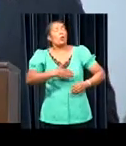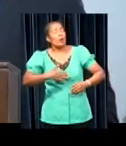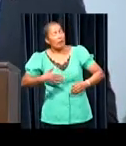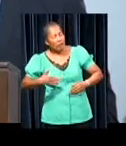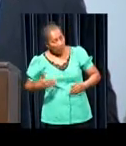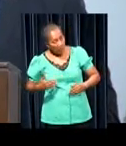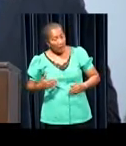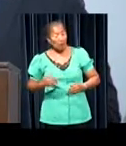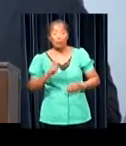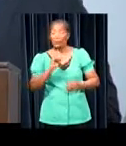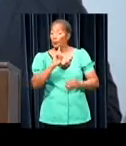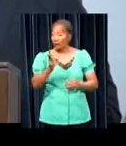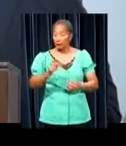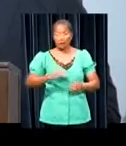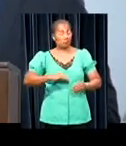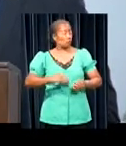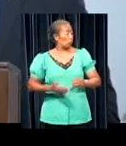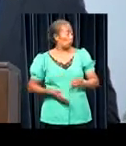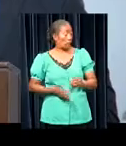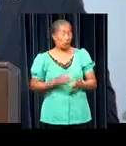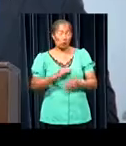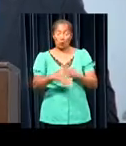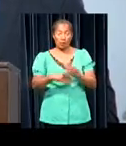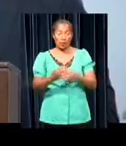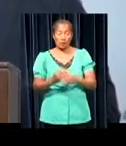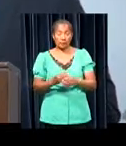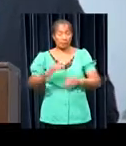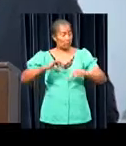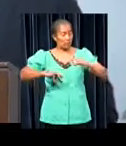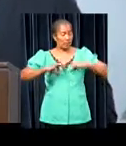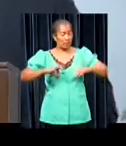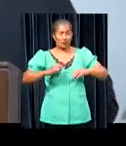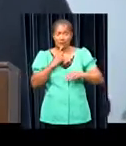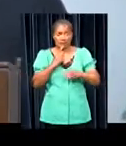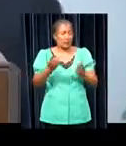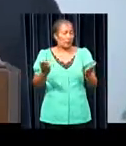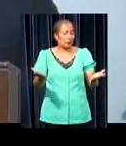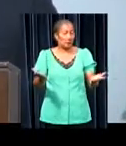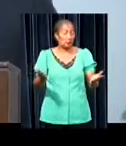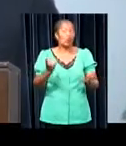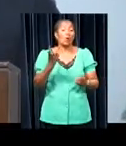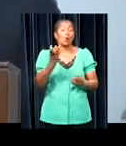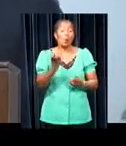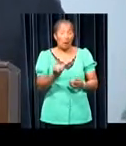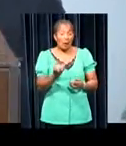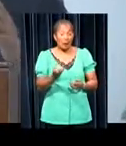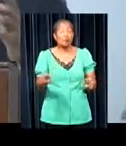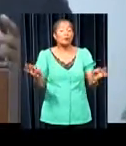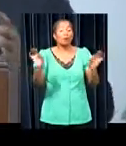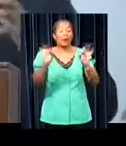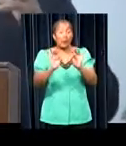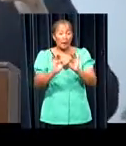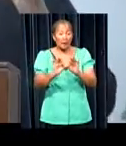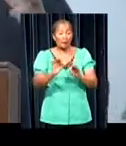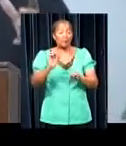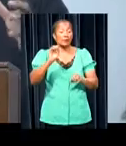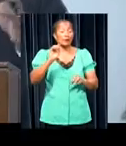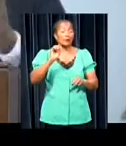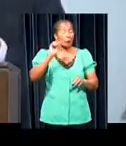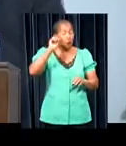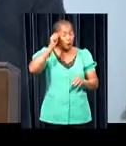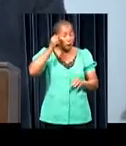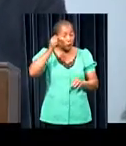for women not to get pregnant will last. It is important that women do not disregard